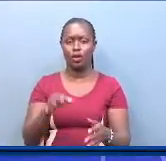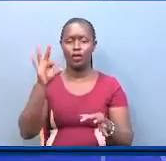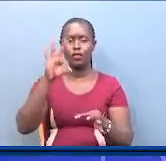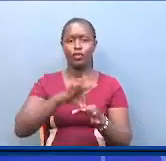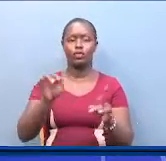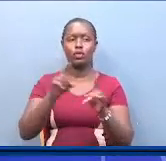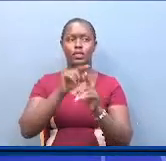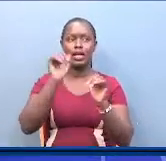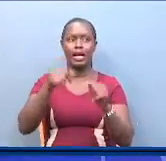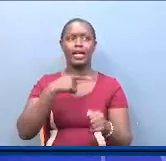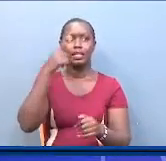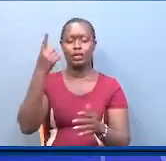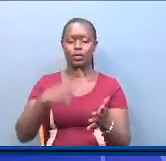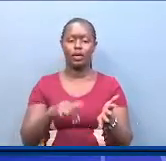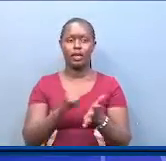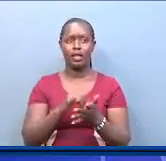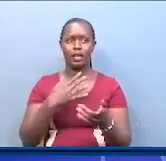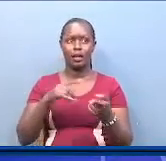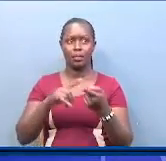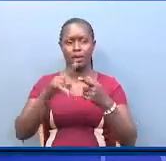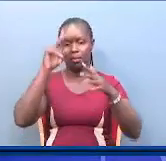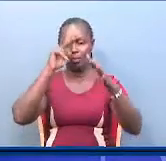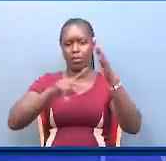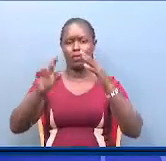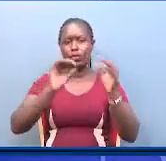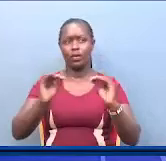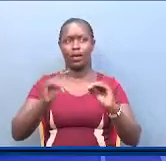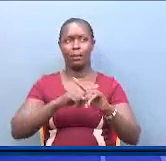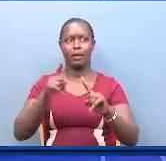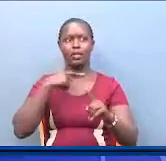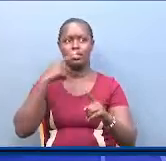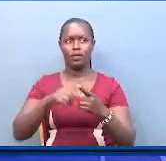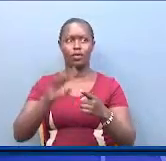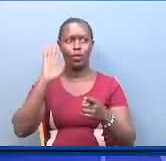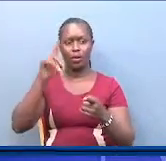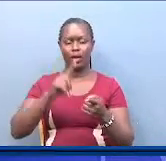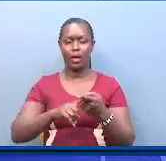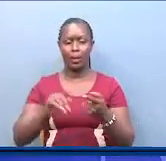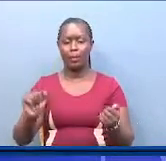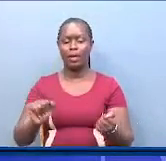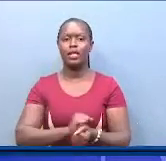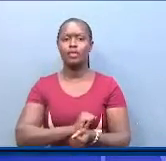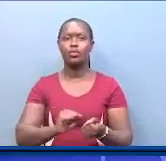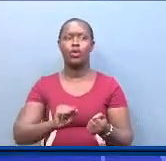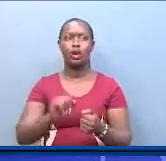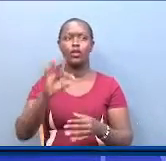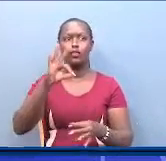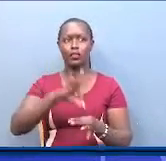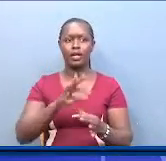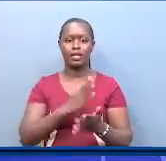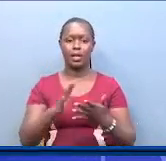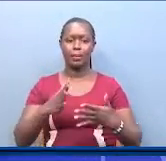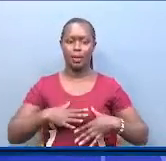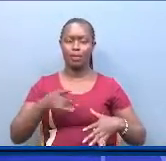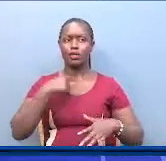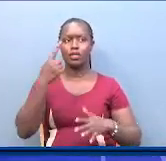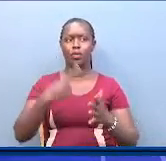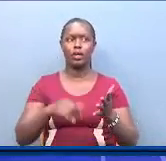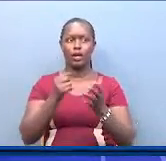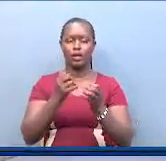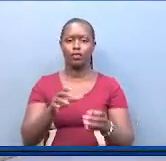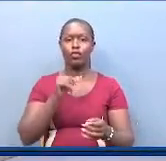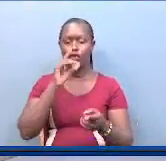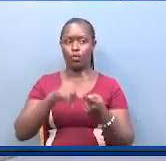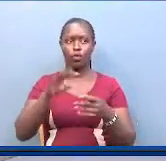I can tell you, I'm not a prophet of doom, but I can tell you there will be spoiled votes. And some people, they'll even go say, if you don't want to vote